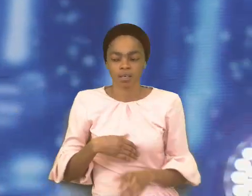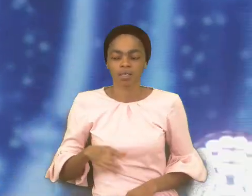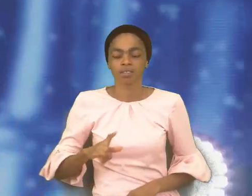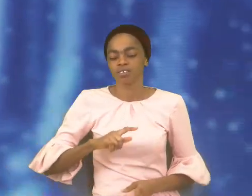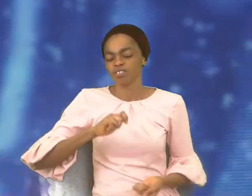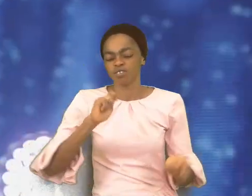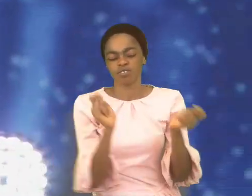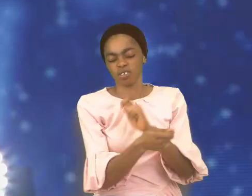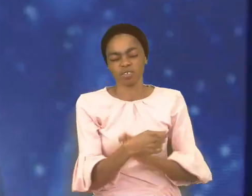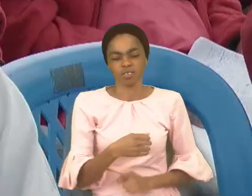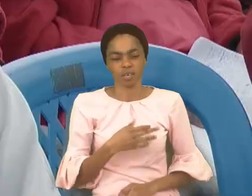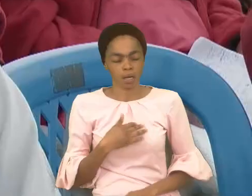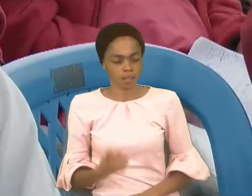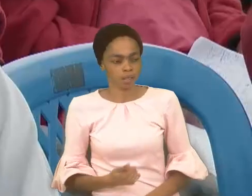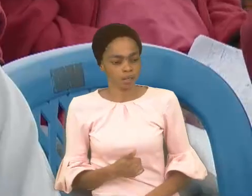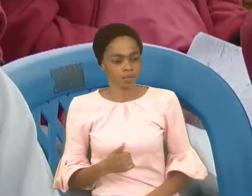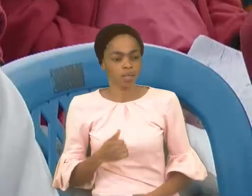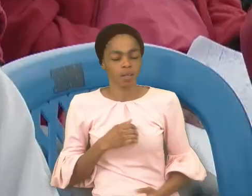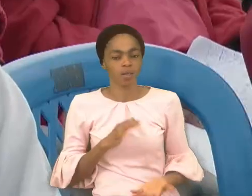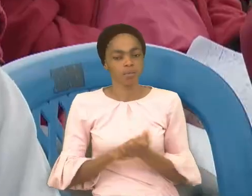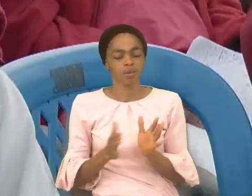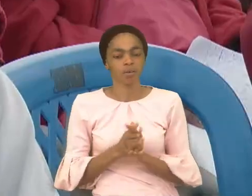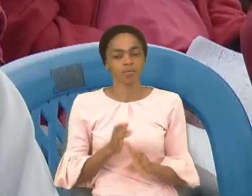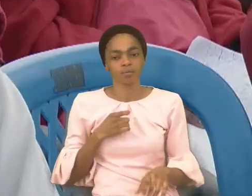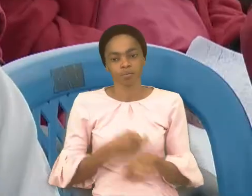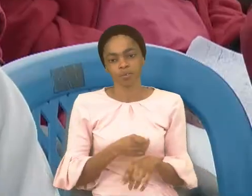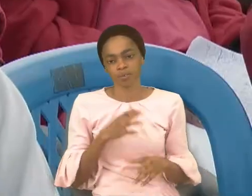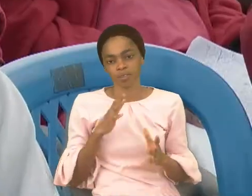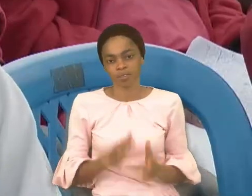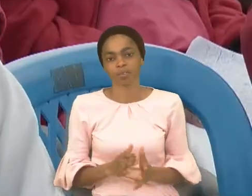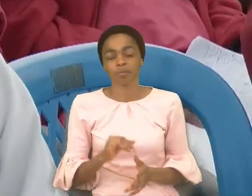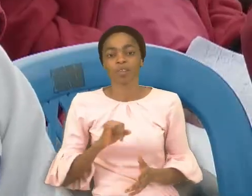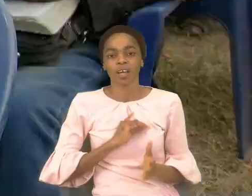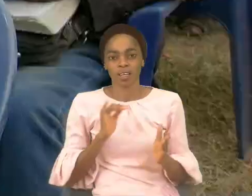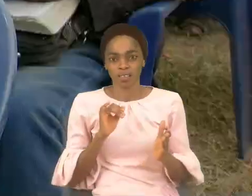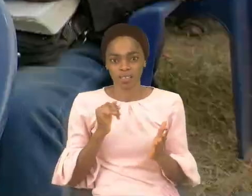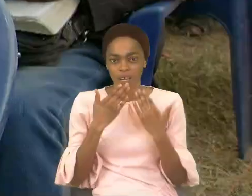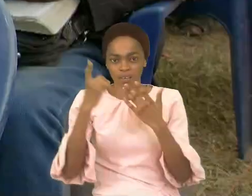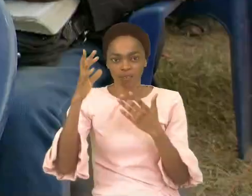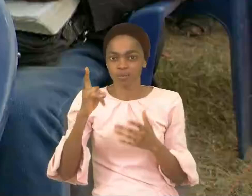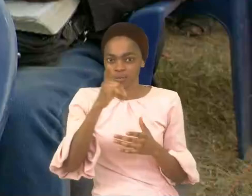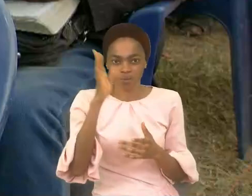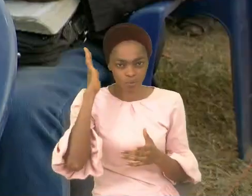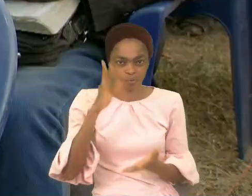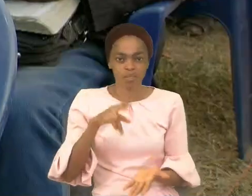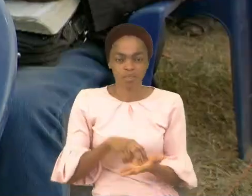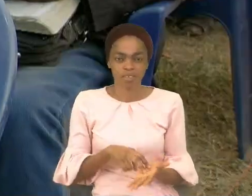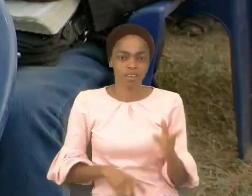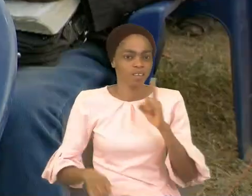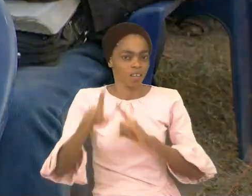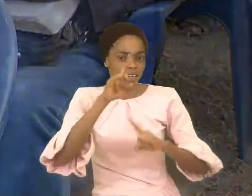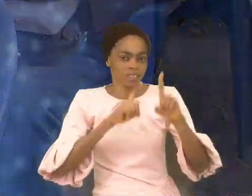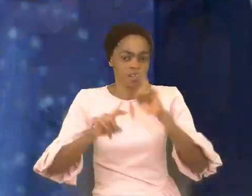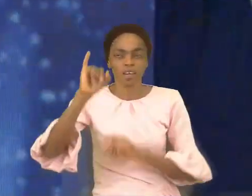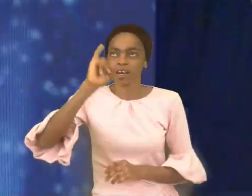God, you will stand. I will stand. Although the bush may